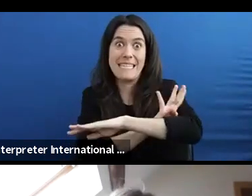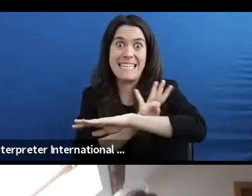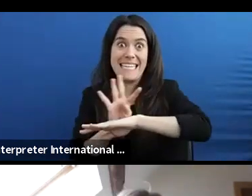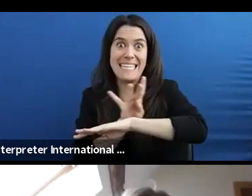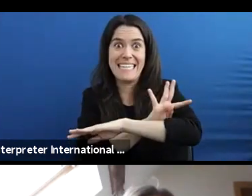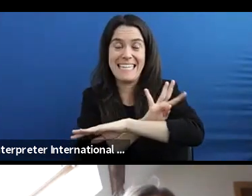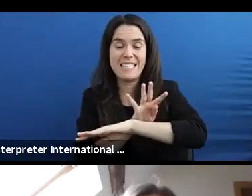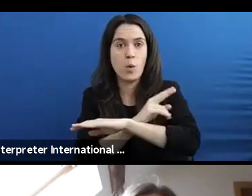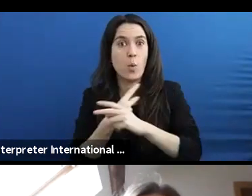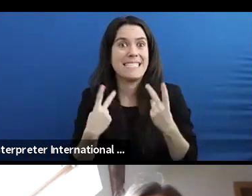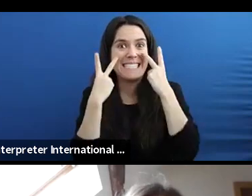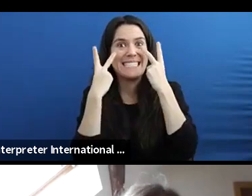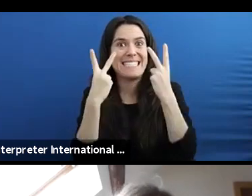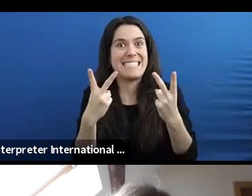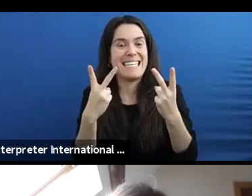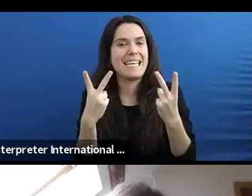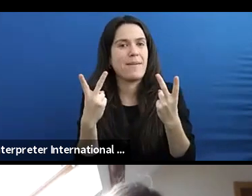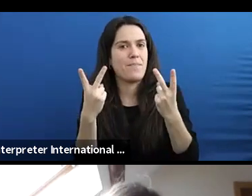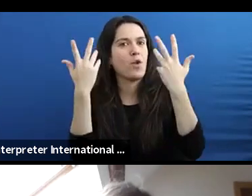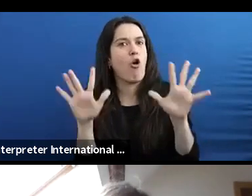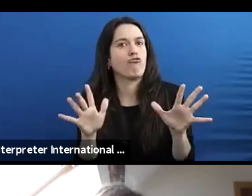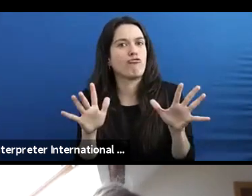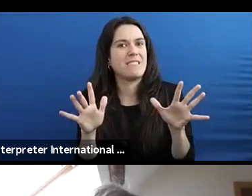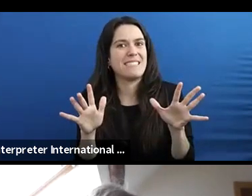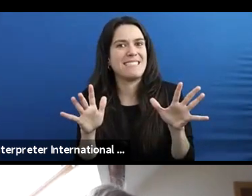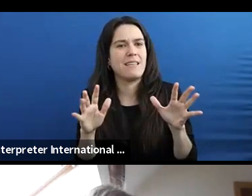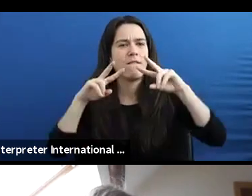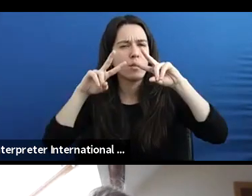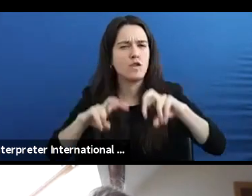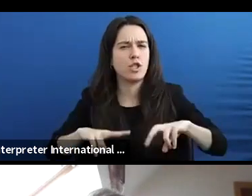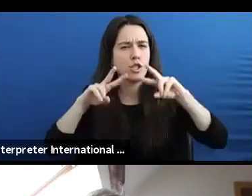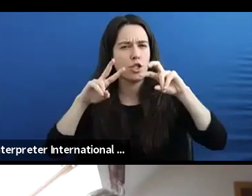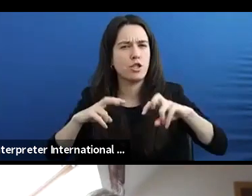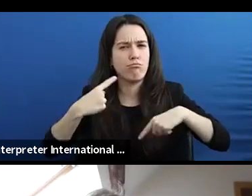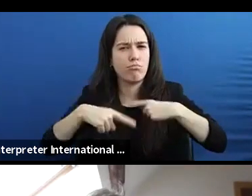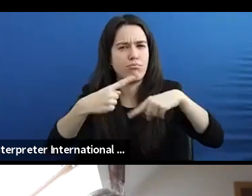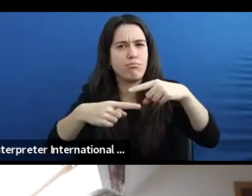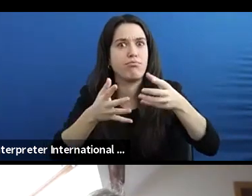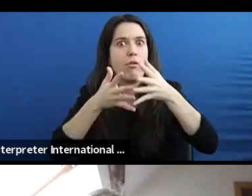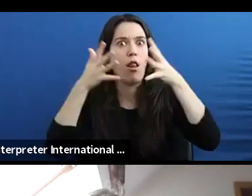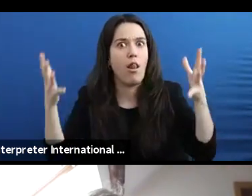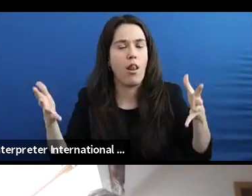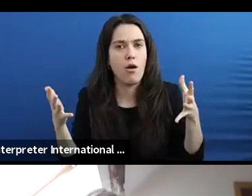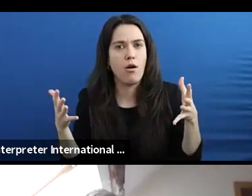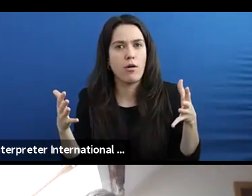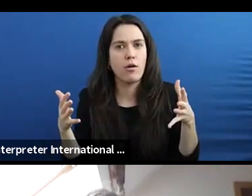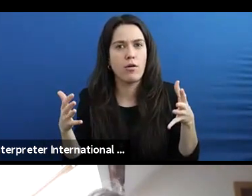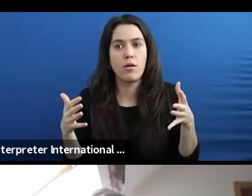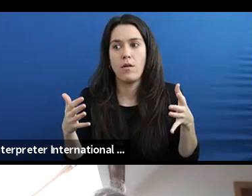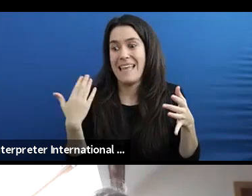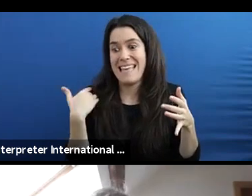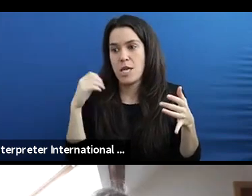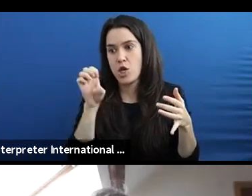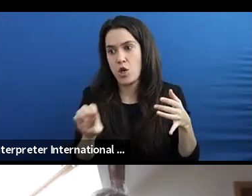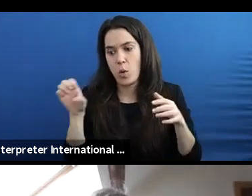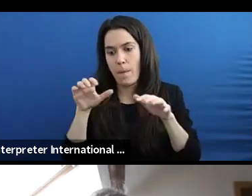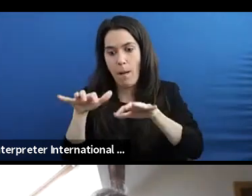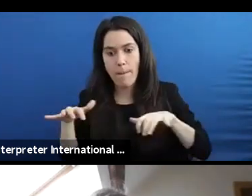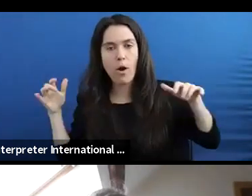can see that we have already done a lot of research, one part as the European Parliament, but then